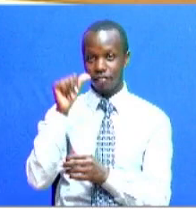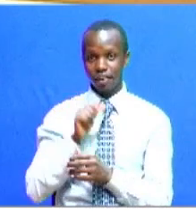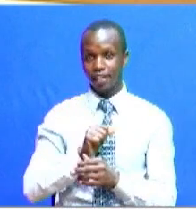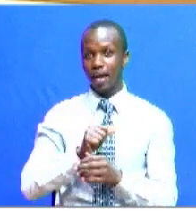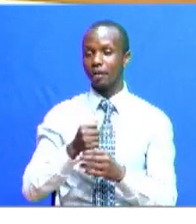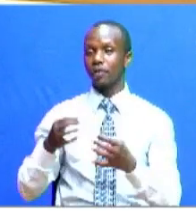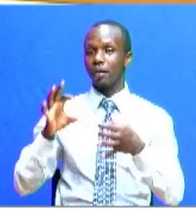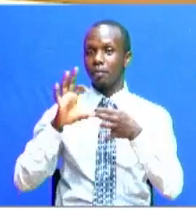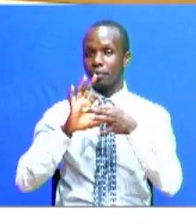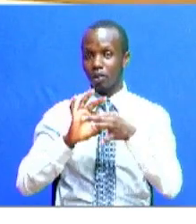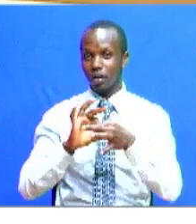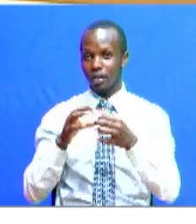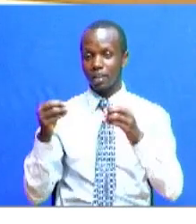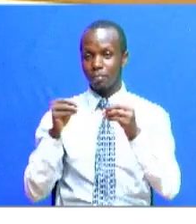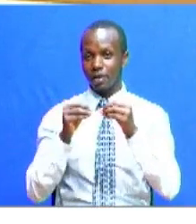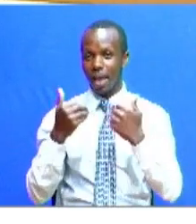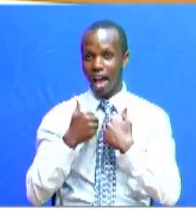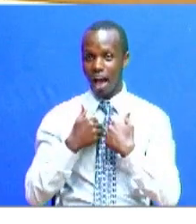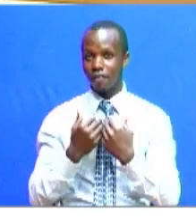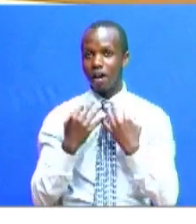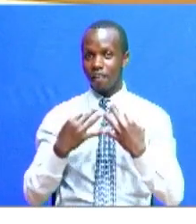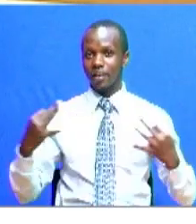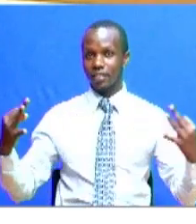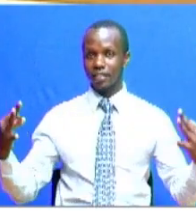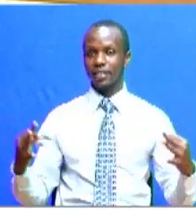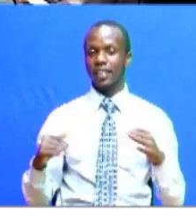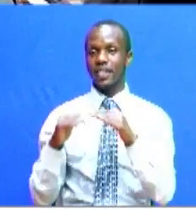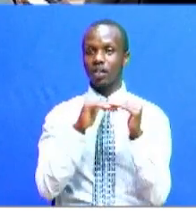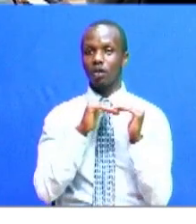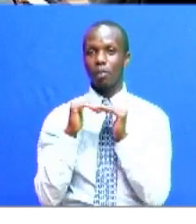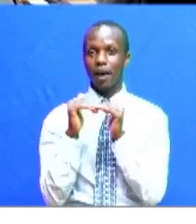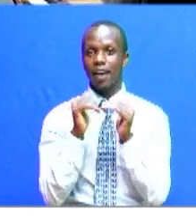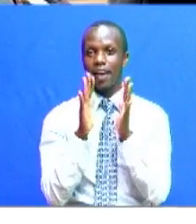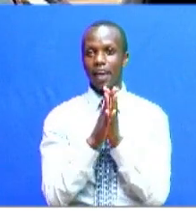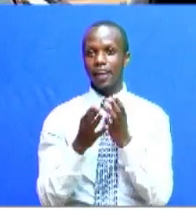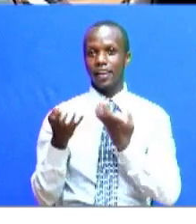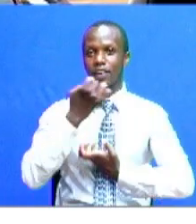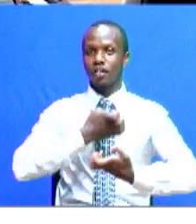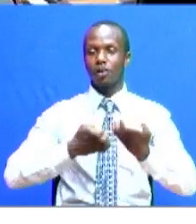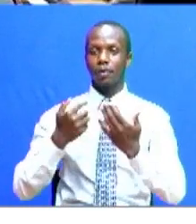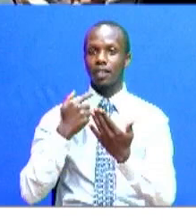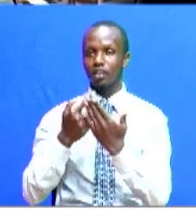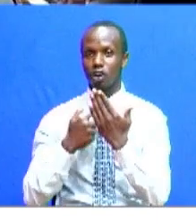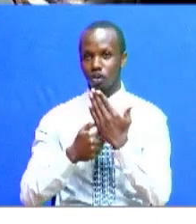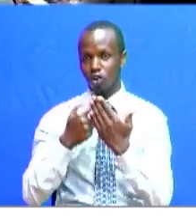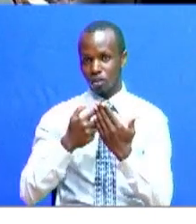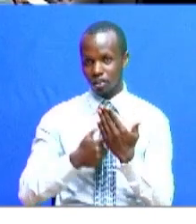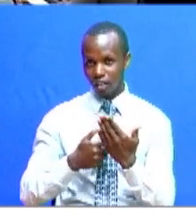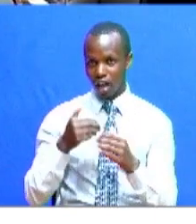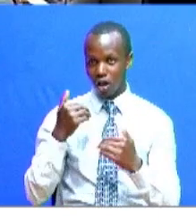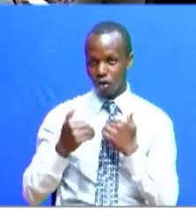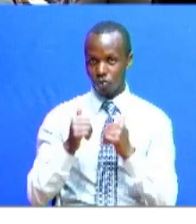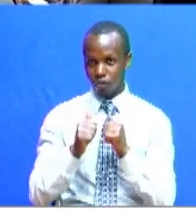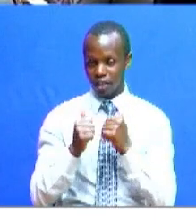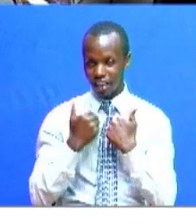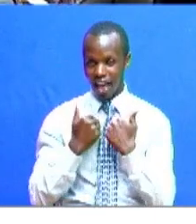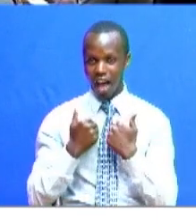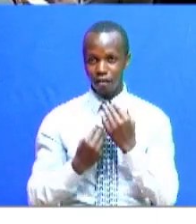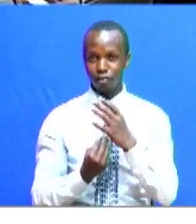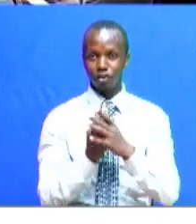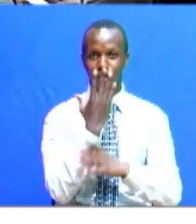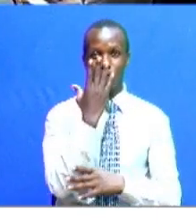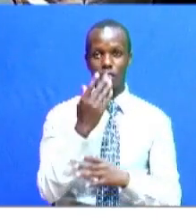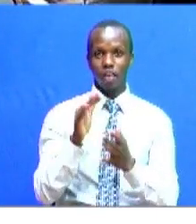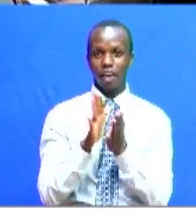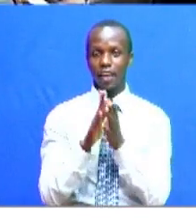Cooperation have facilitated progressive diplomatic and economic engagements that had helped accelerate the growth of trade